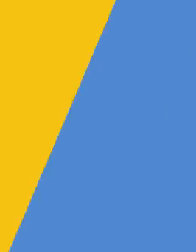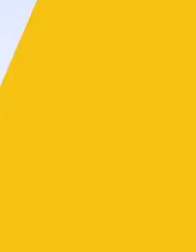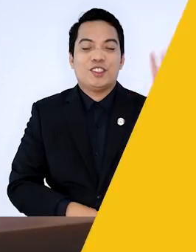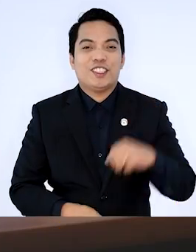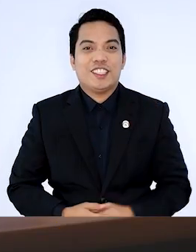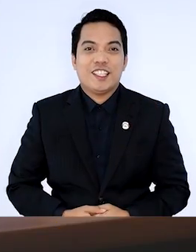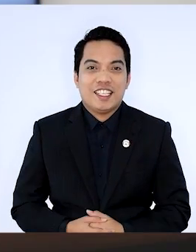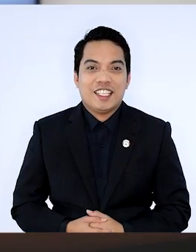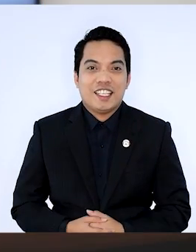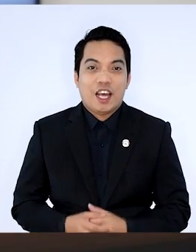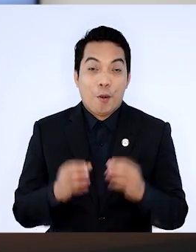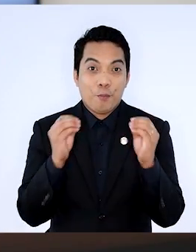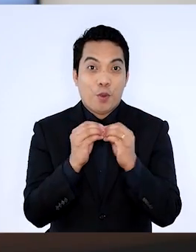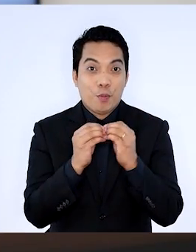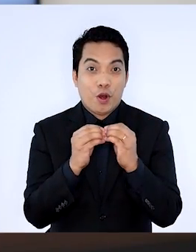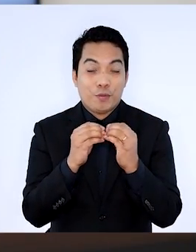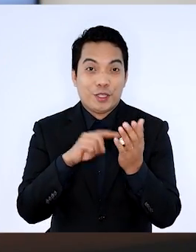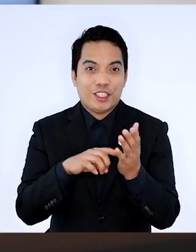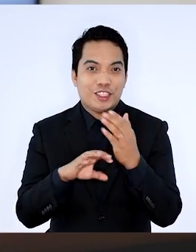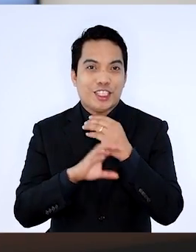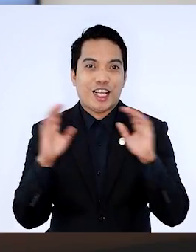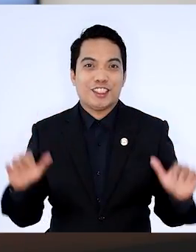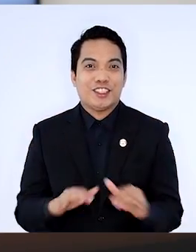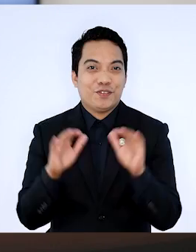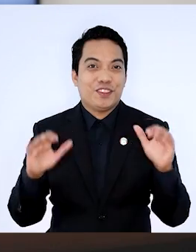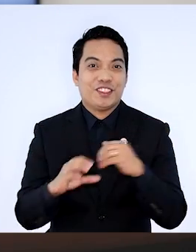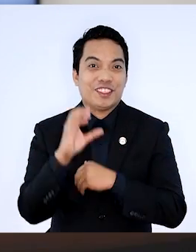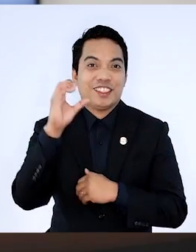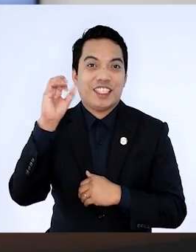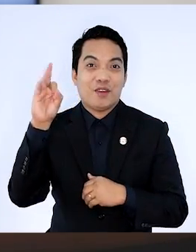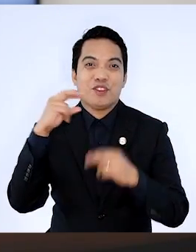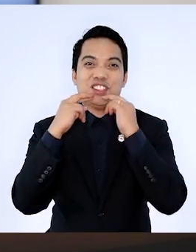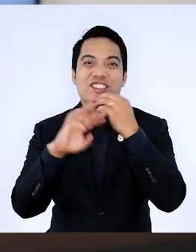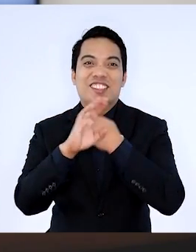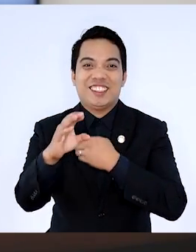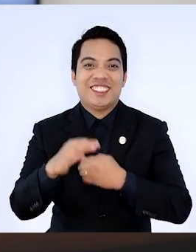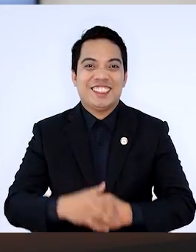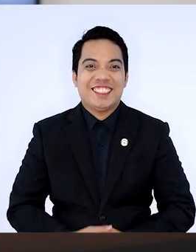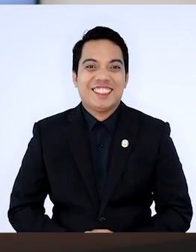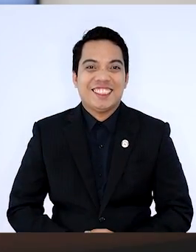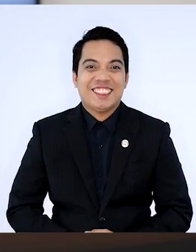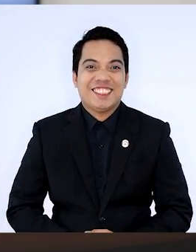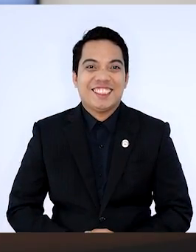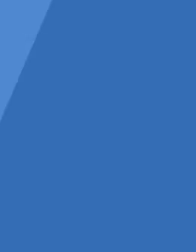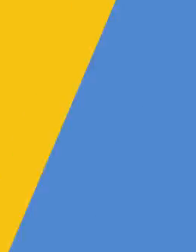West. More of these activities when CFO News returns.